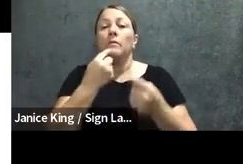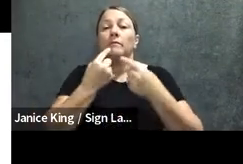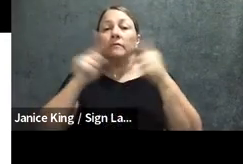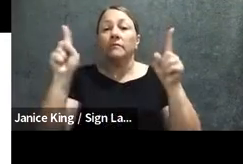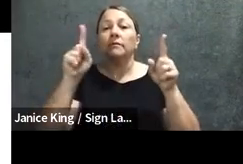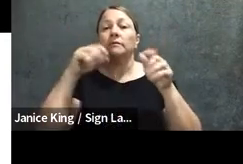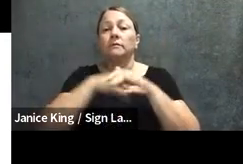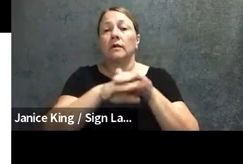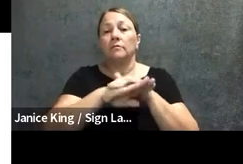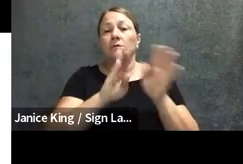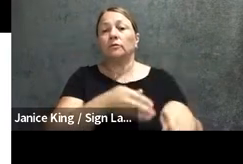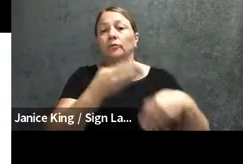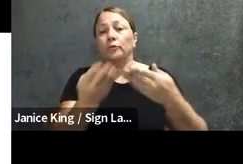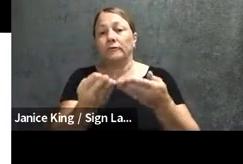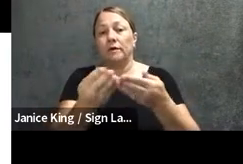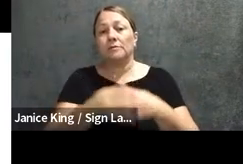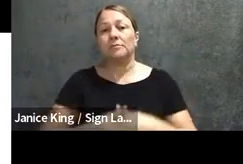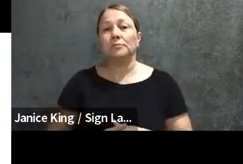provided. Next.